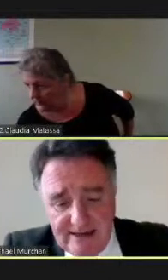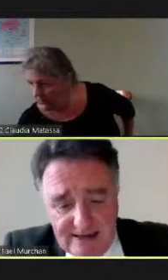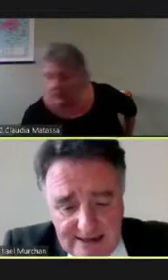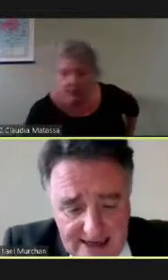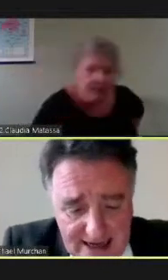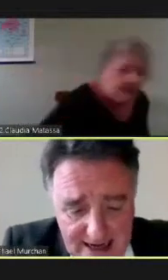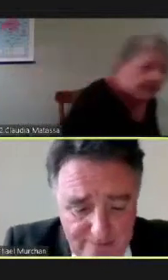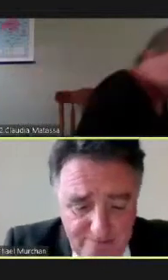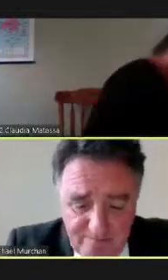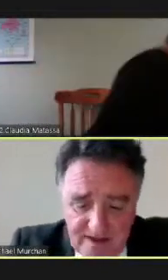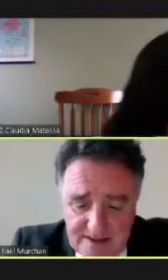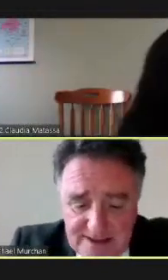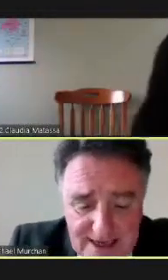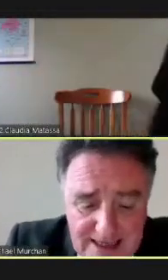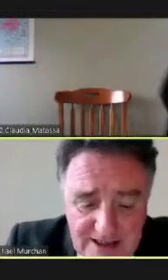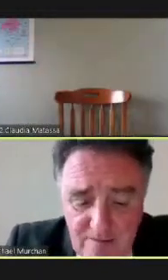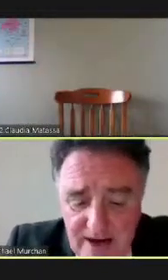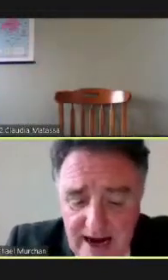DBT,